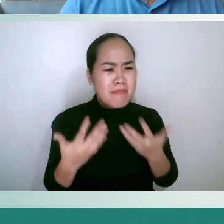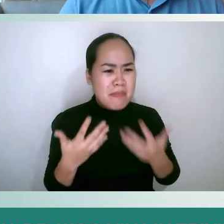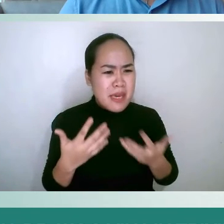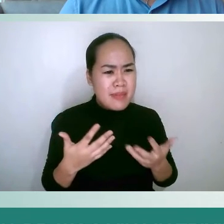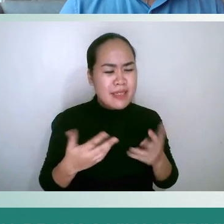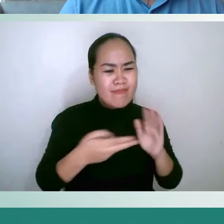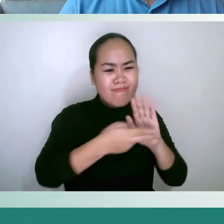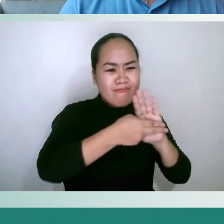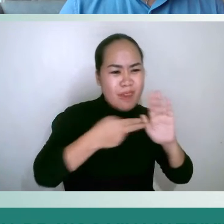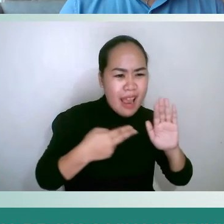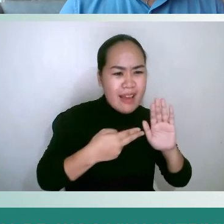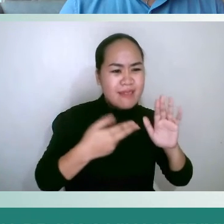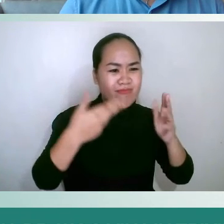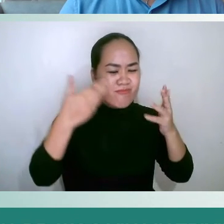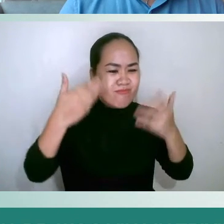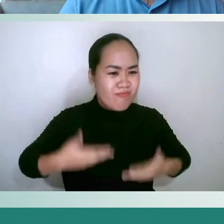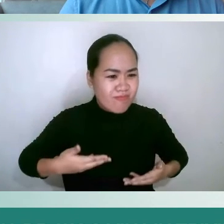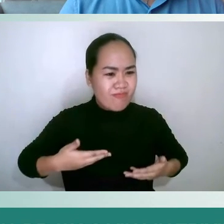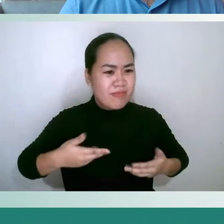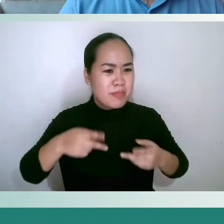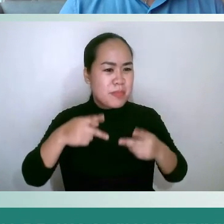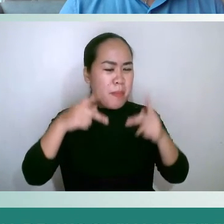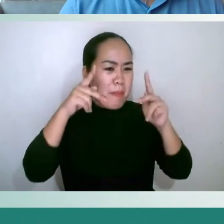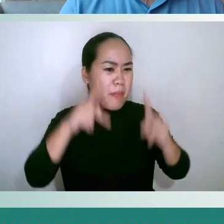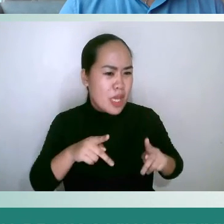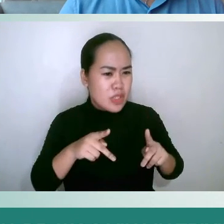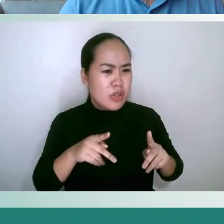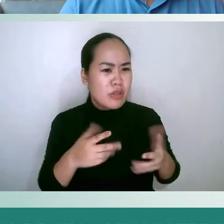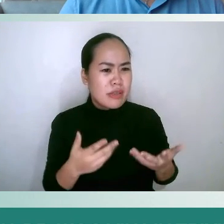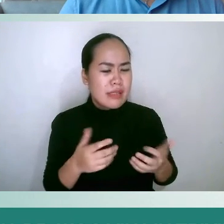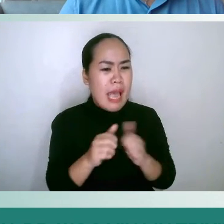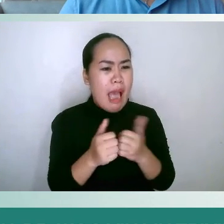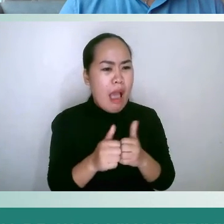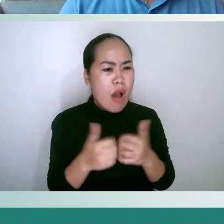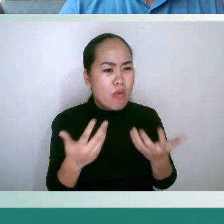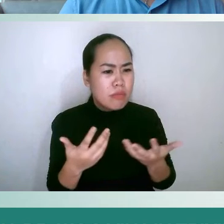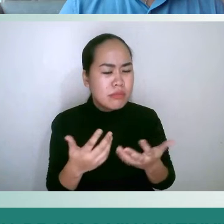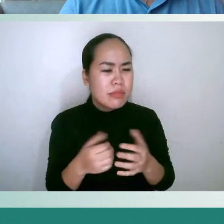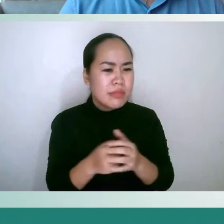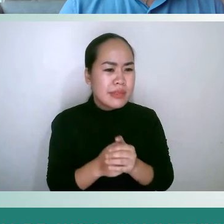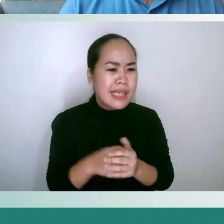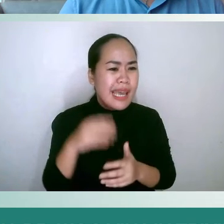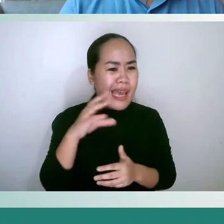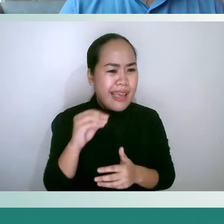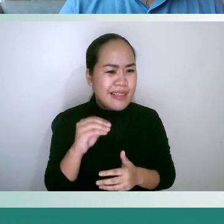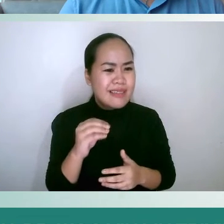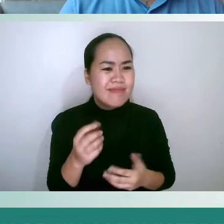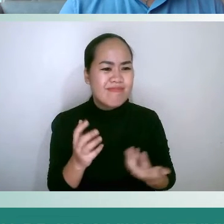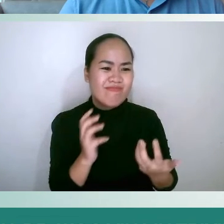disease, the fear of the cost that would be associated with an abnormal screen,